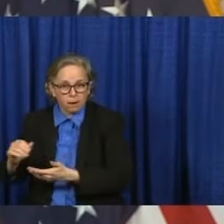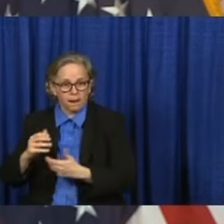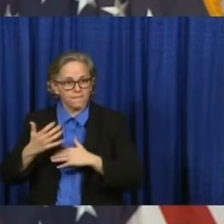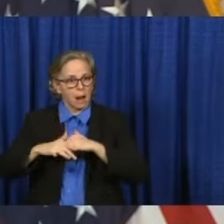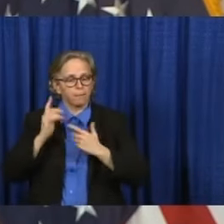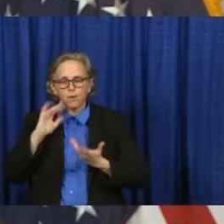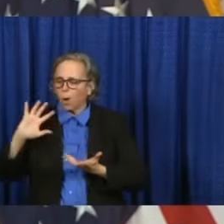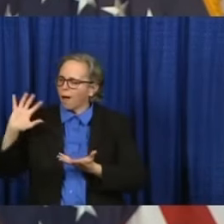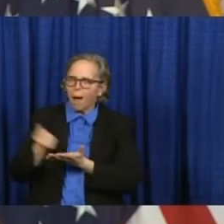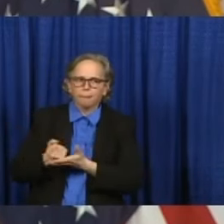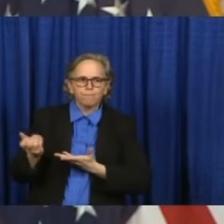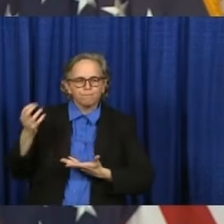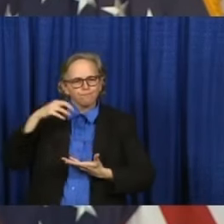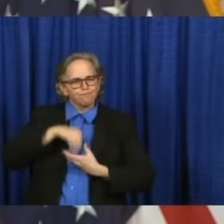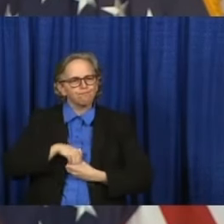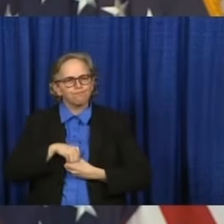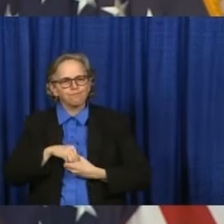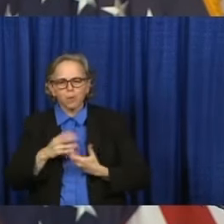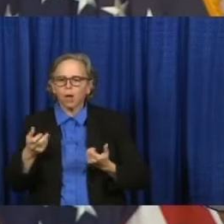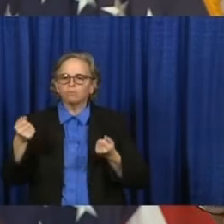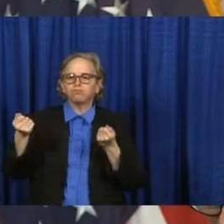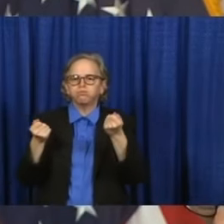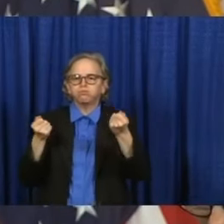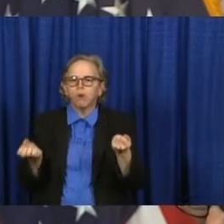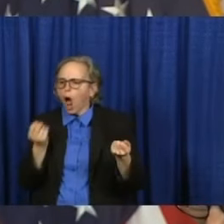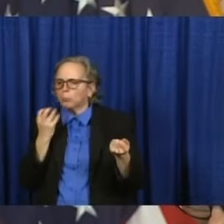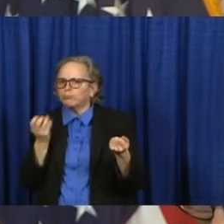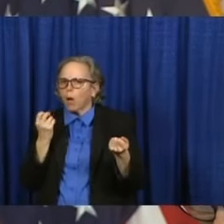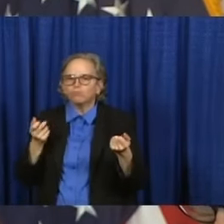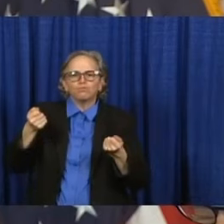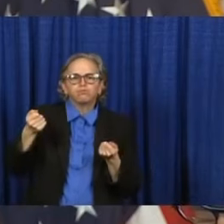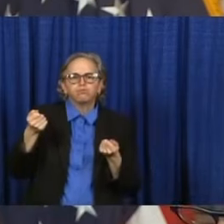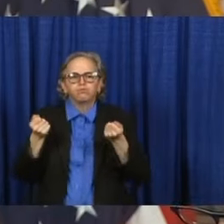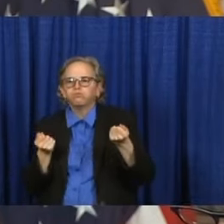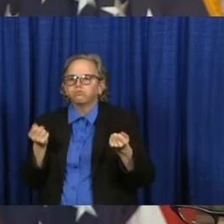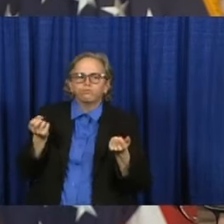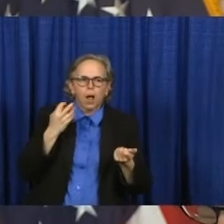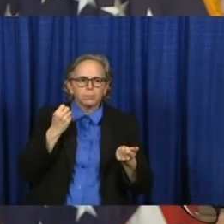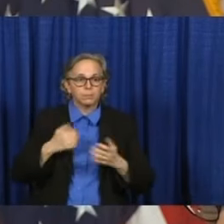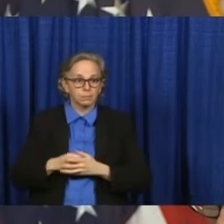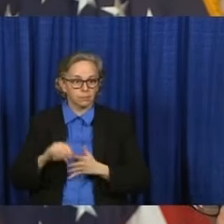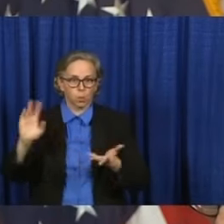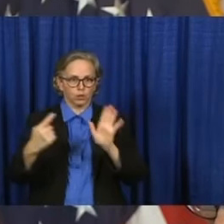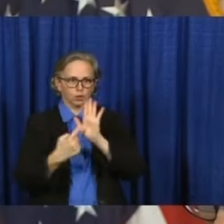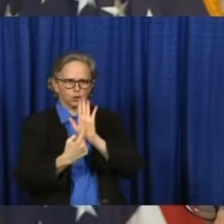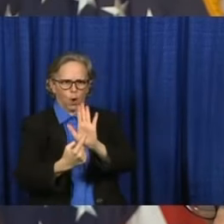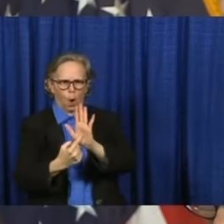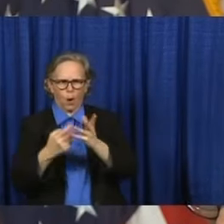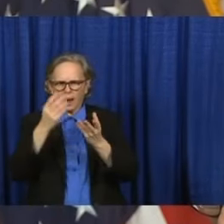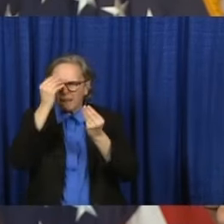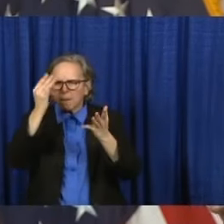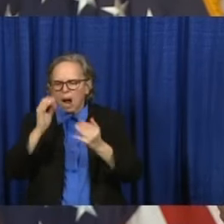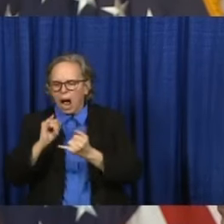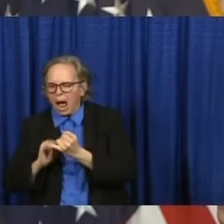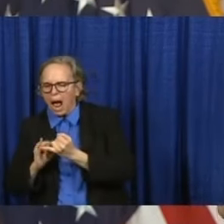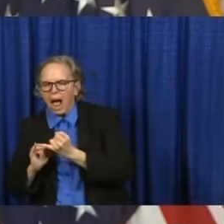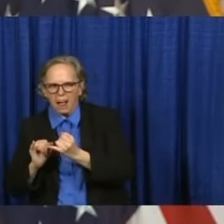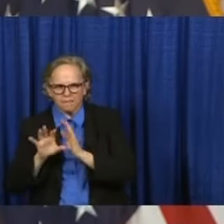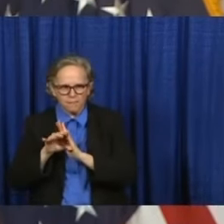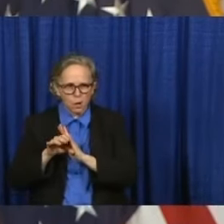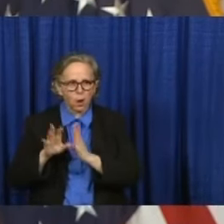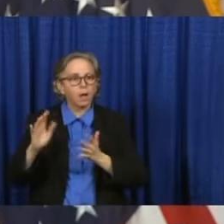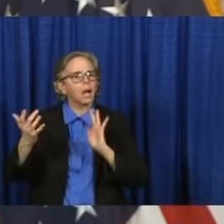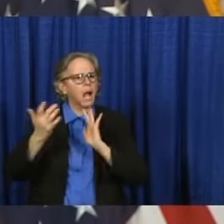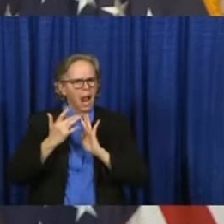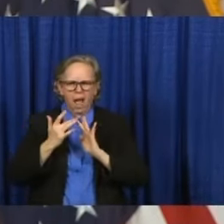their busiest travel plazas. Contact us through the info provided with this video to donate a box or